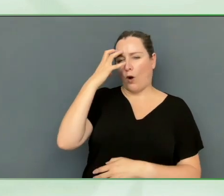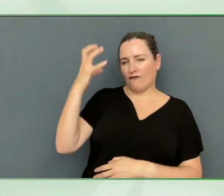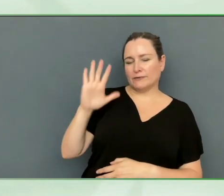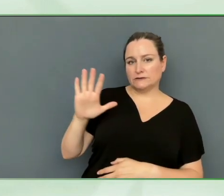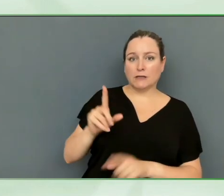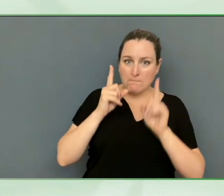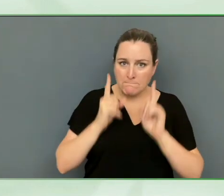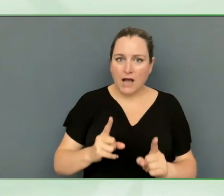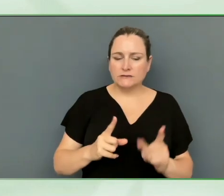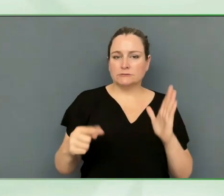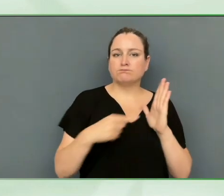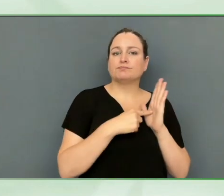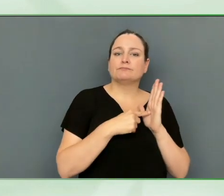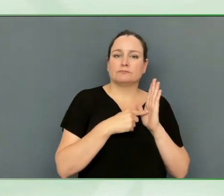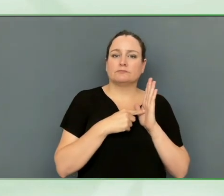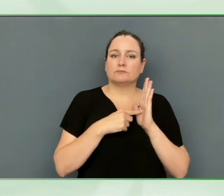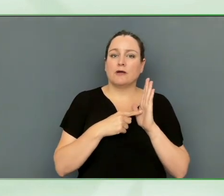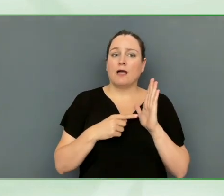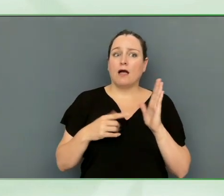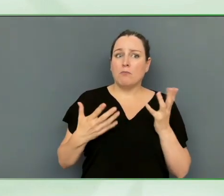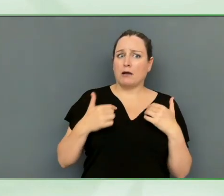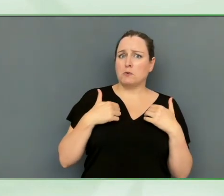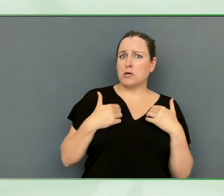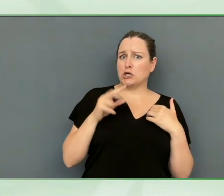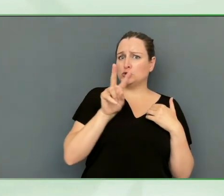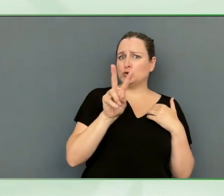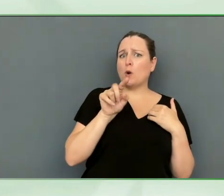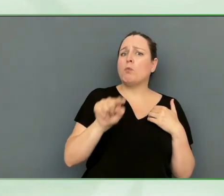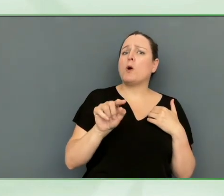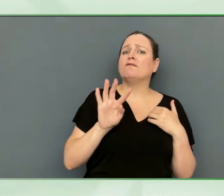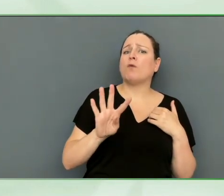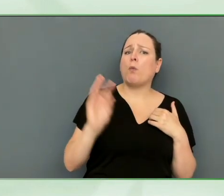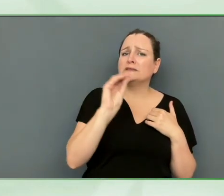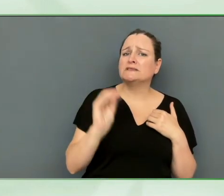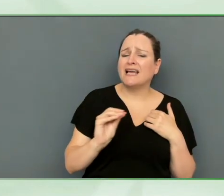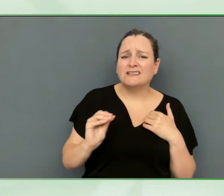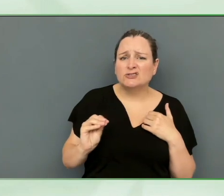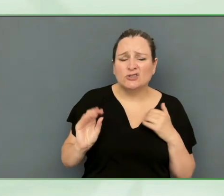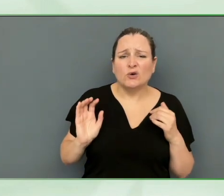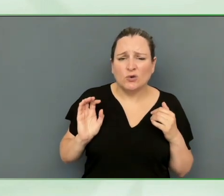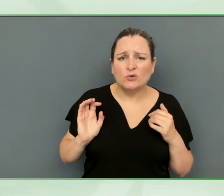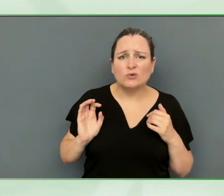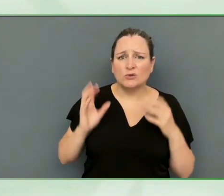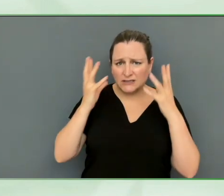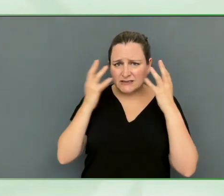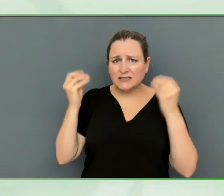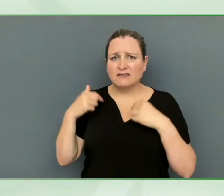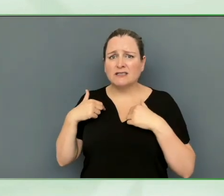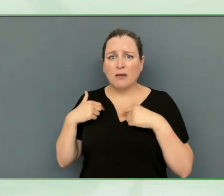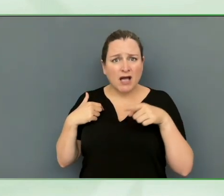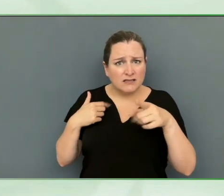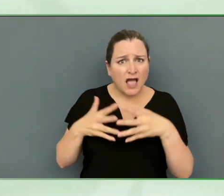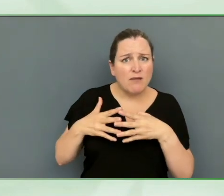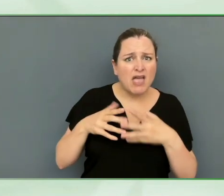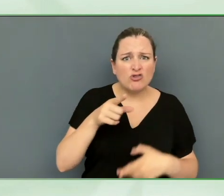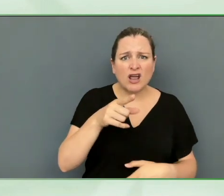It's only 2.4%. So I'm really surprised at this high number. That sounds like you're a